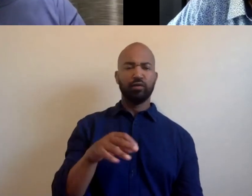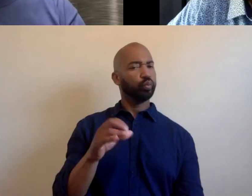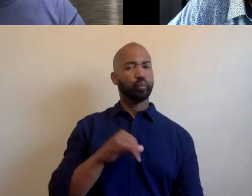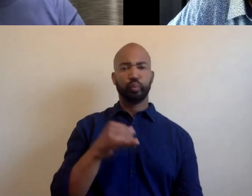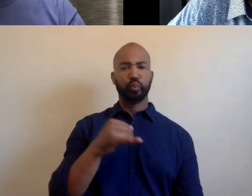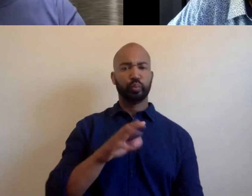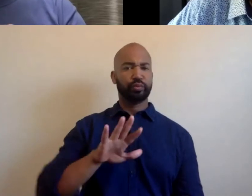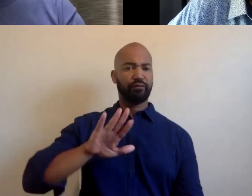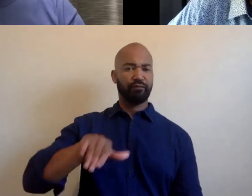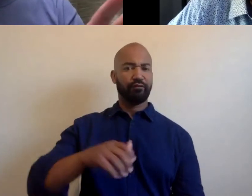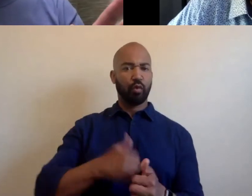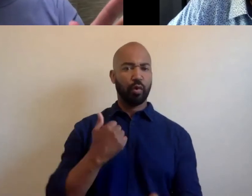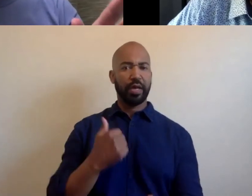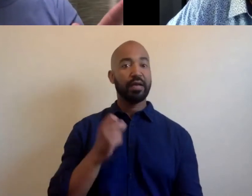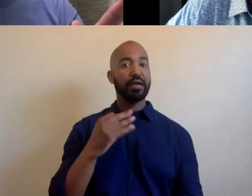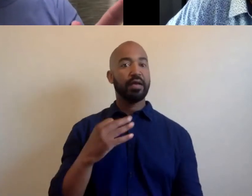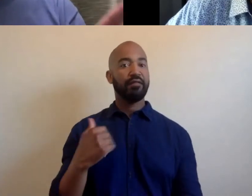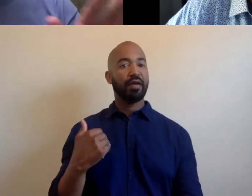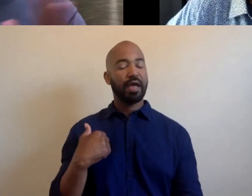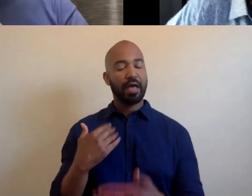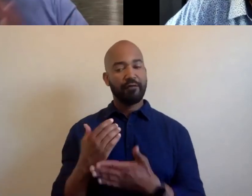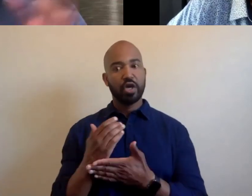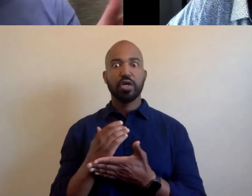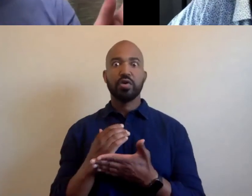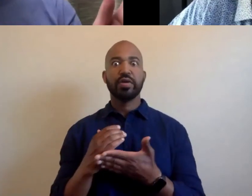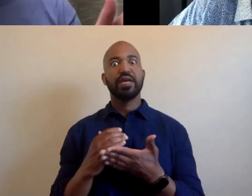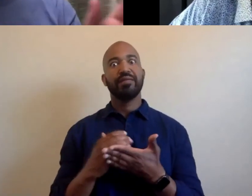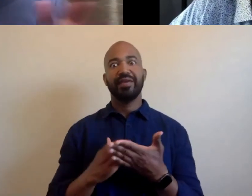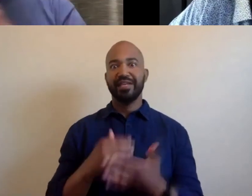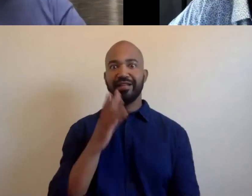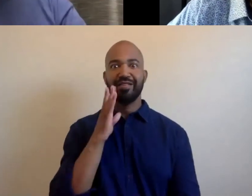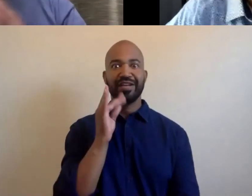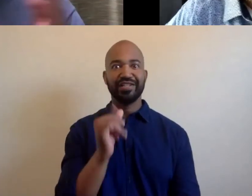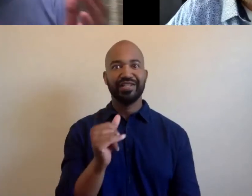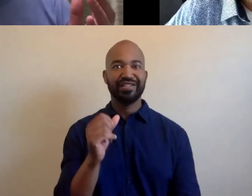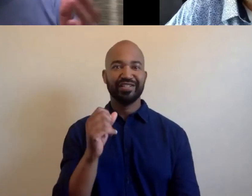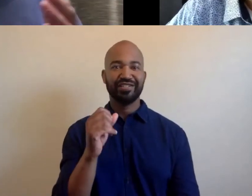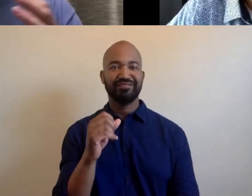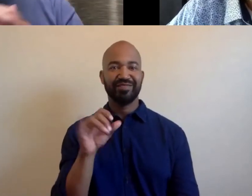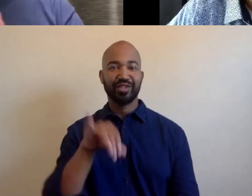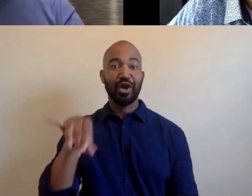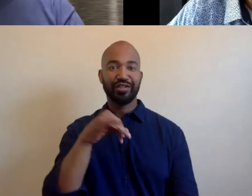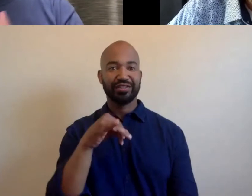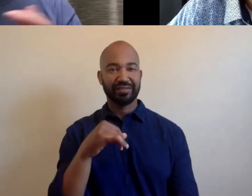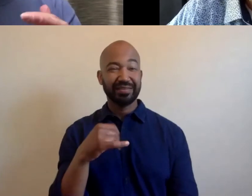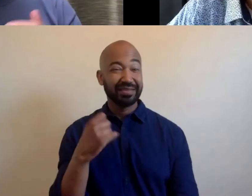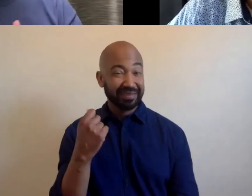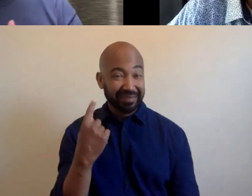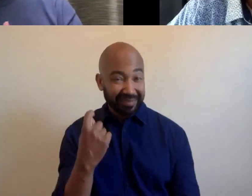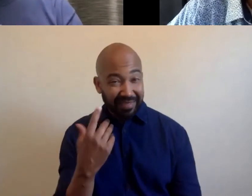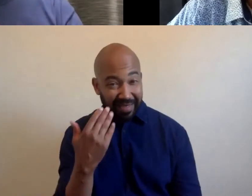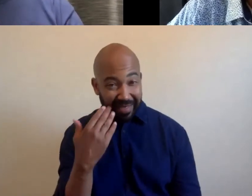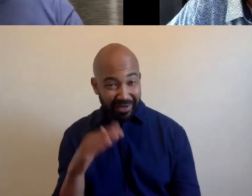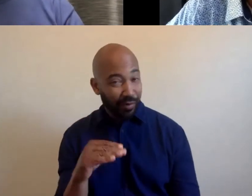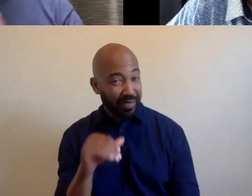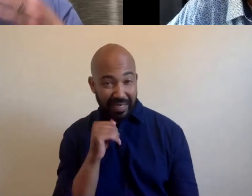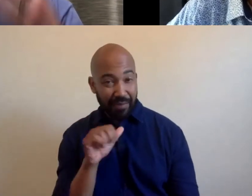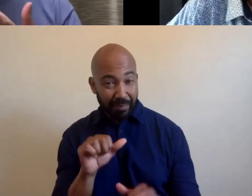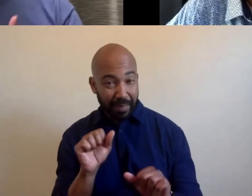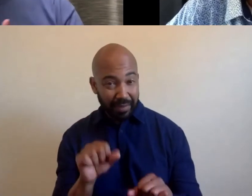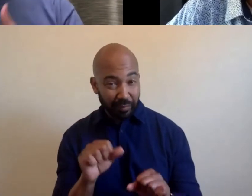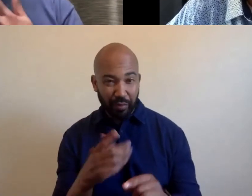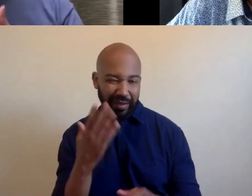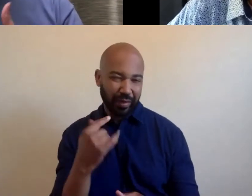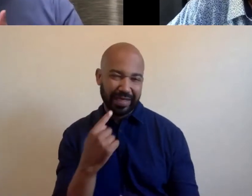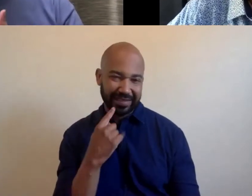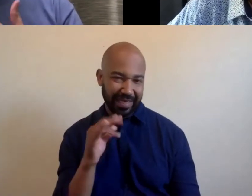of creamy, delicious sauce to it. And I say it like that because I recognize that that isn't always possible. And that's the